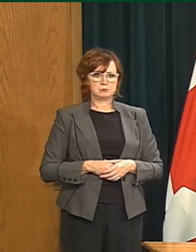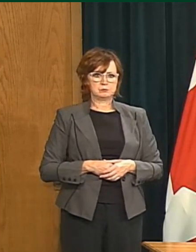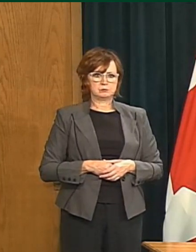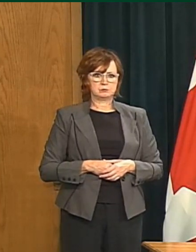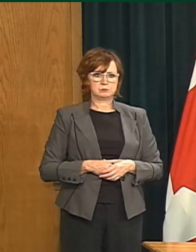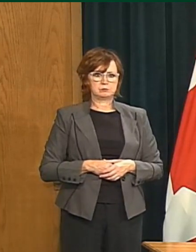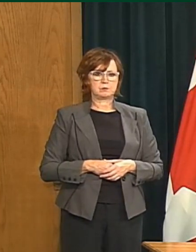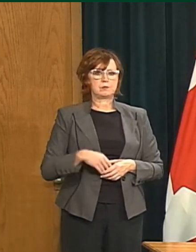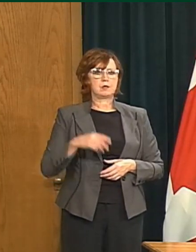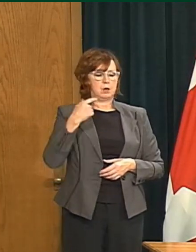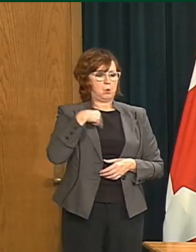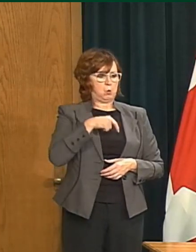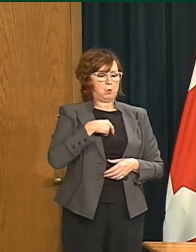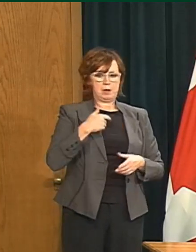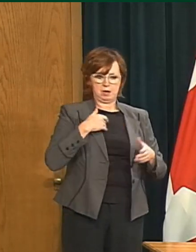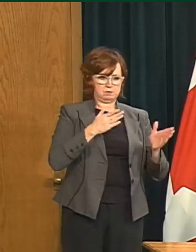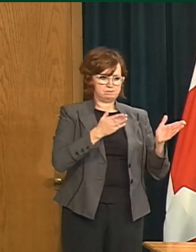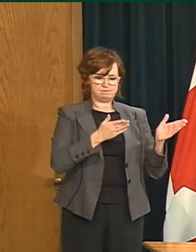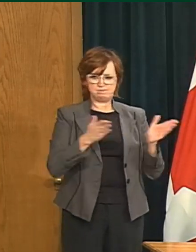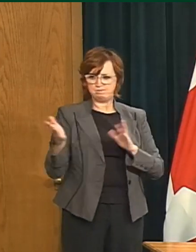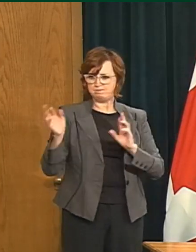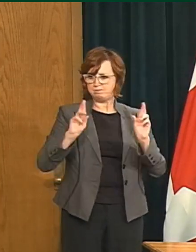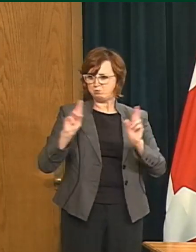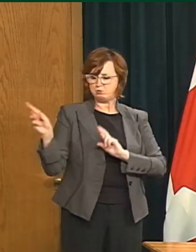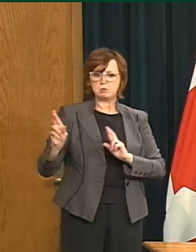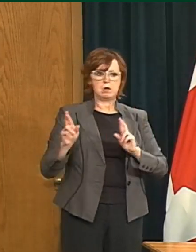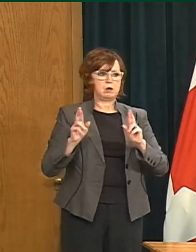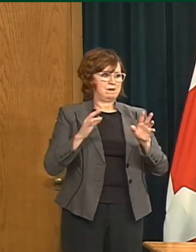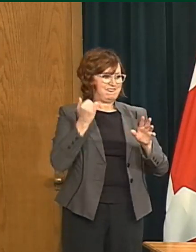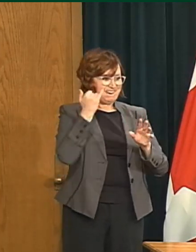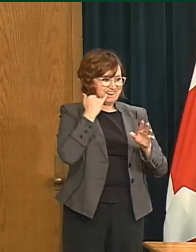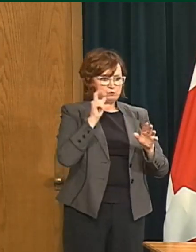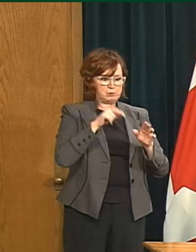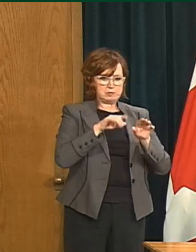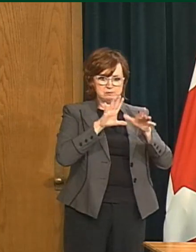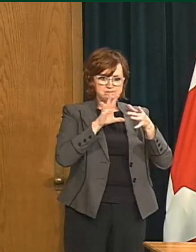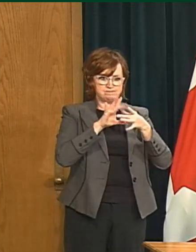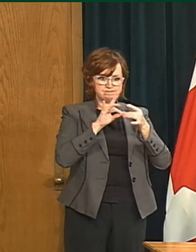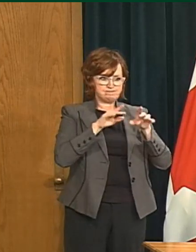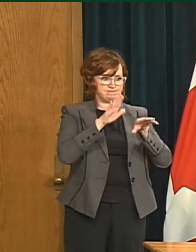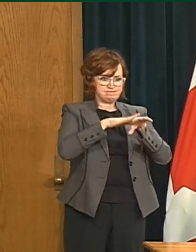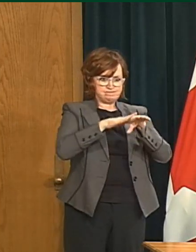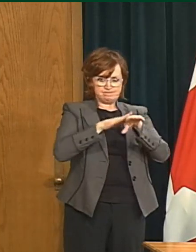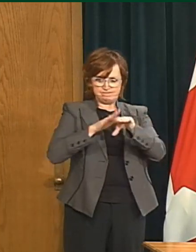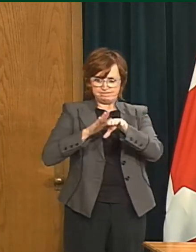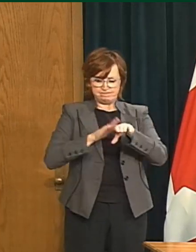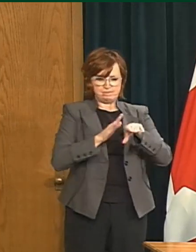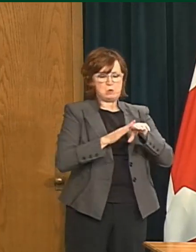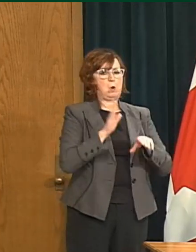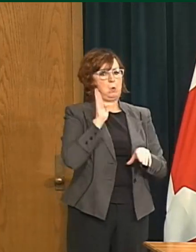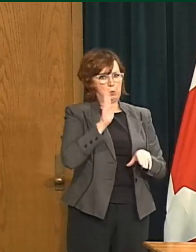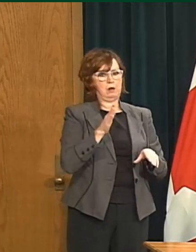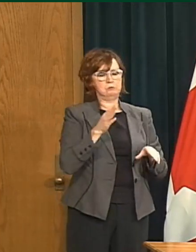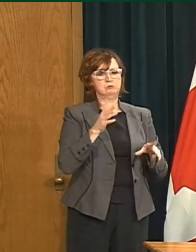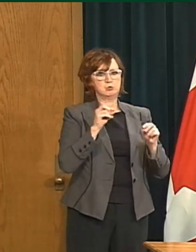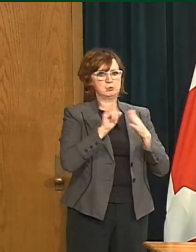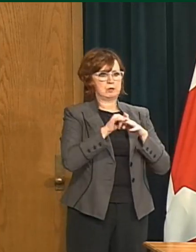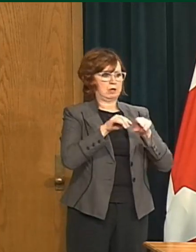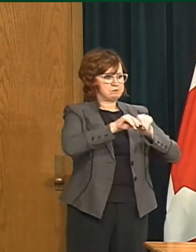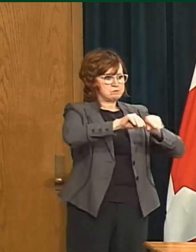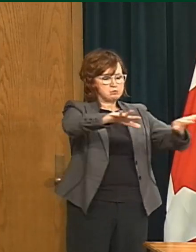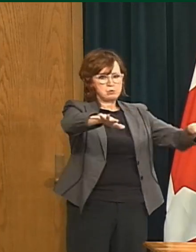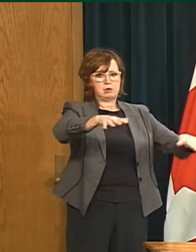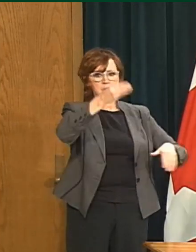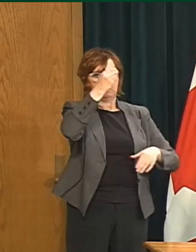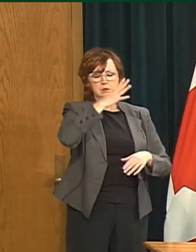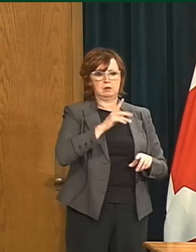need to happen, either in terms of reaching out to people who are in isolation because they've been in as contacts and can't themselves